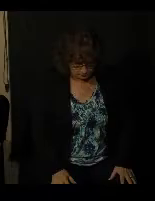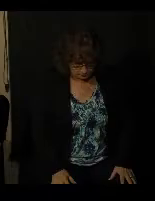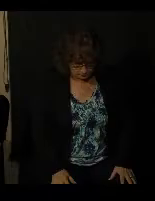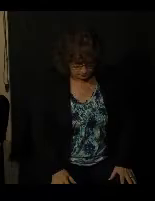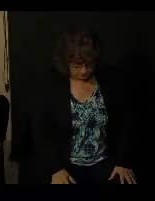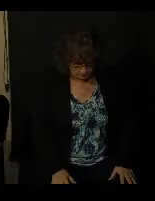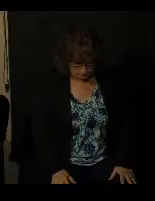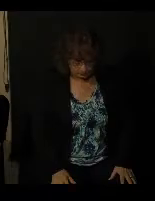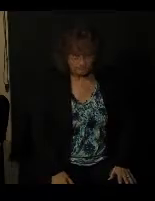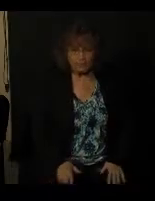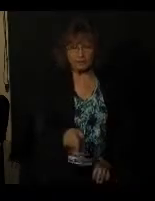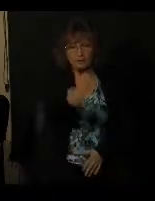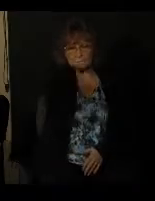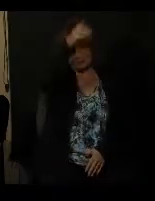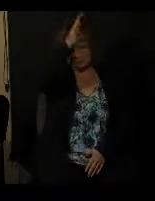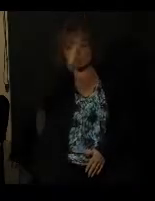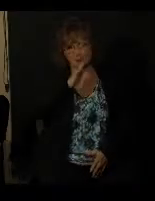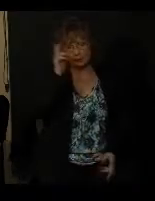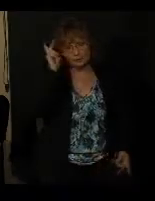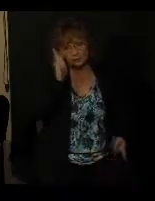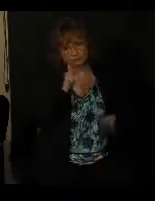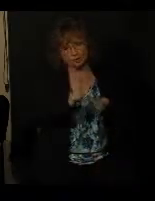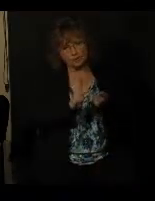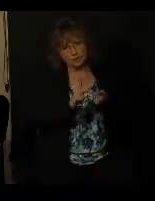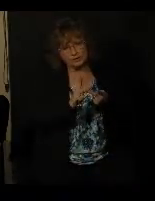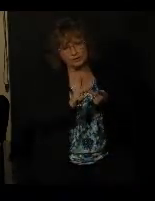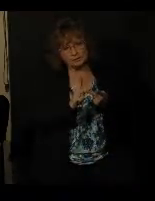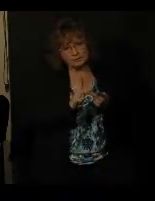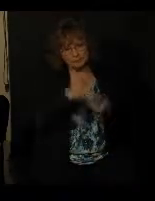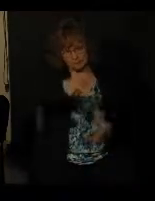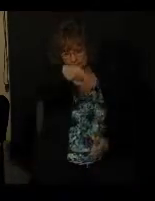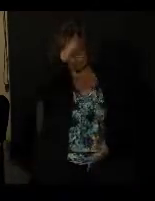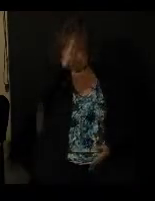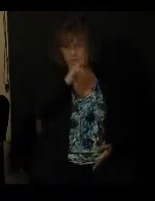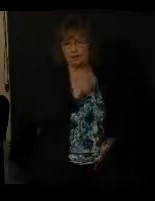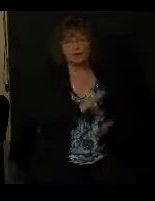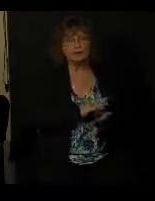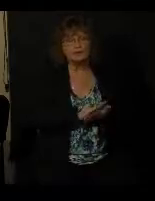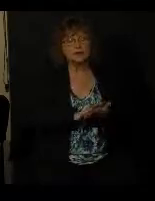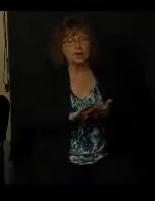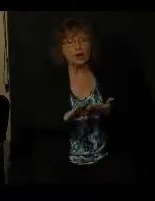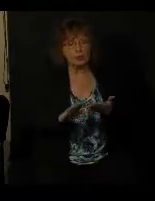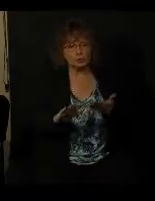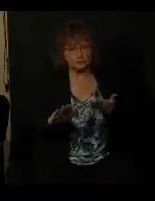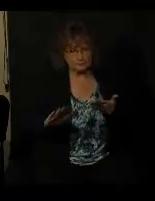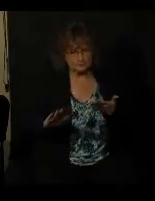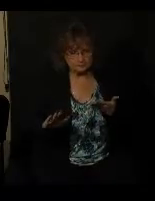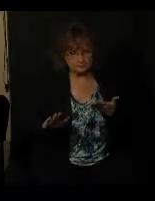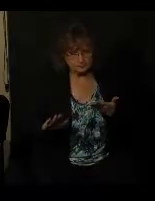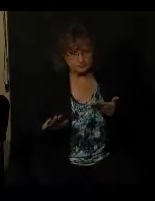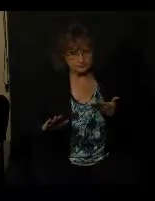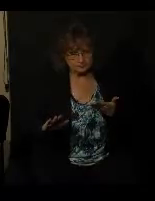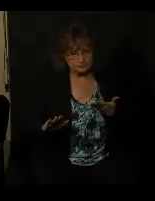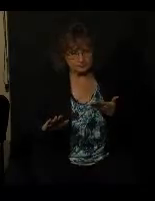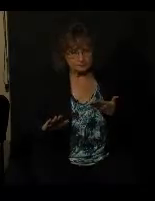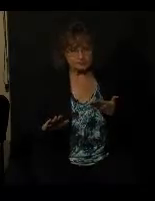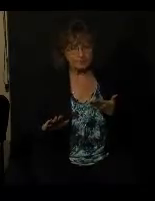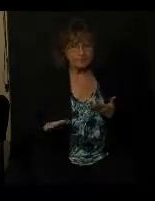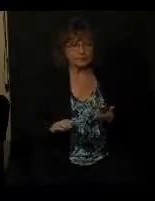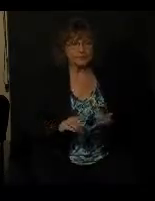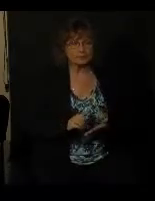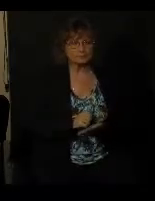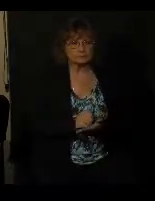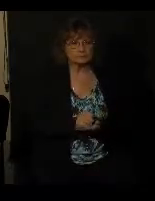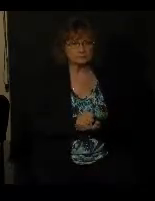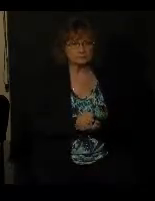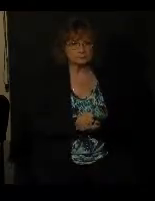He is perfect and holy, and we are not. Stephen Hawking, on the morning of March 14th, 2018,